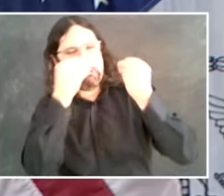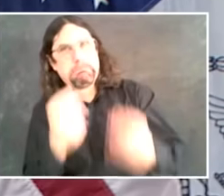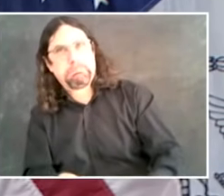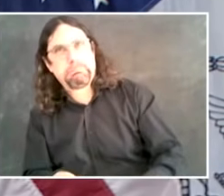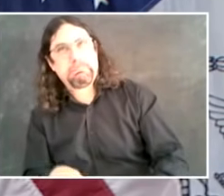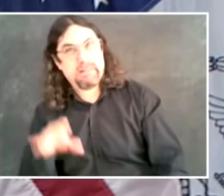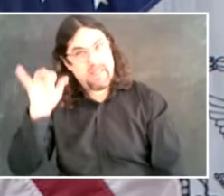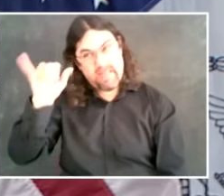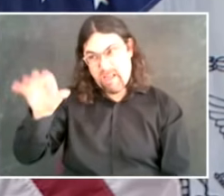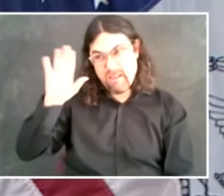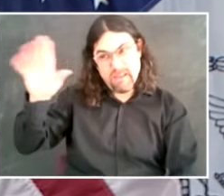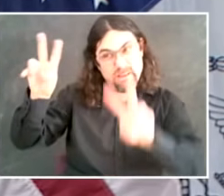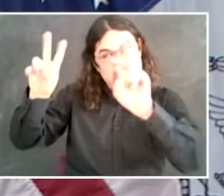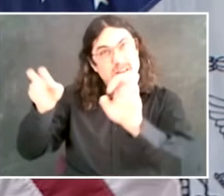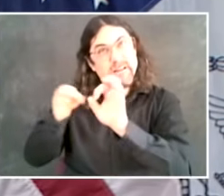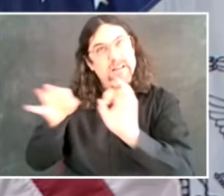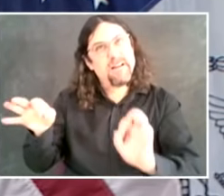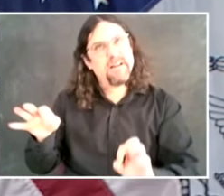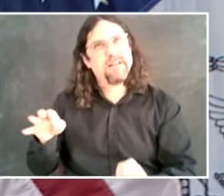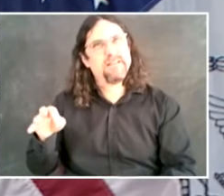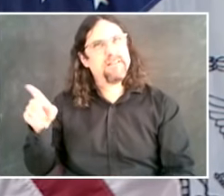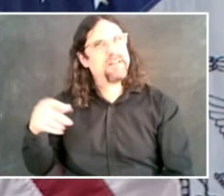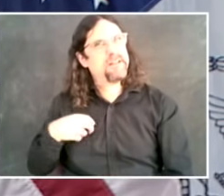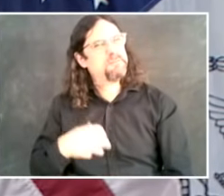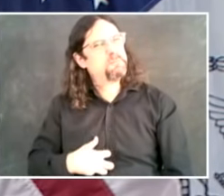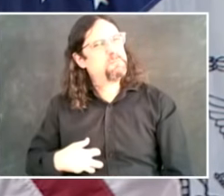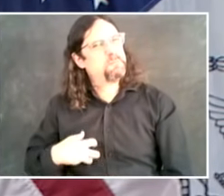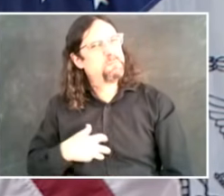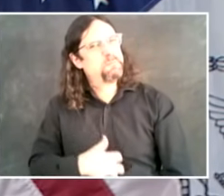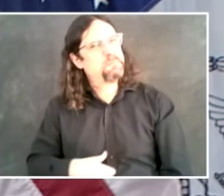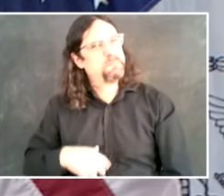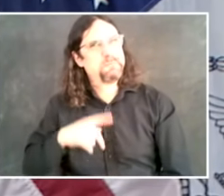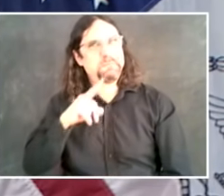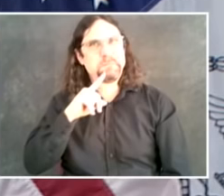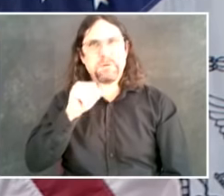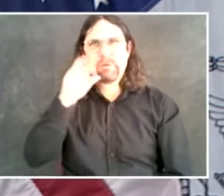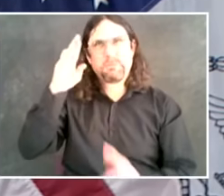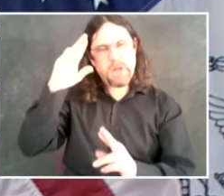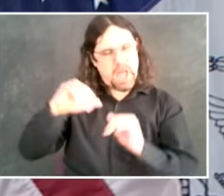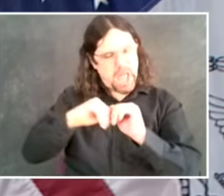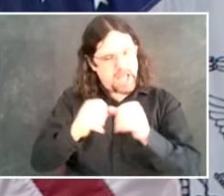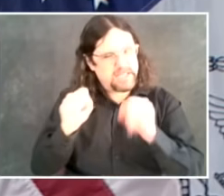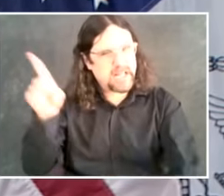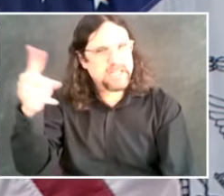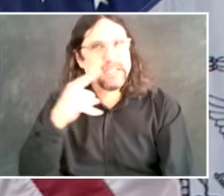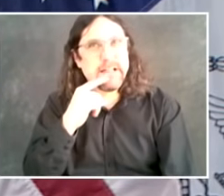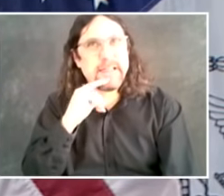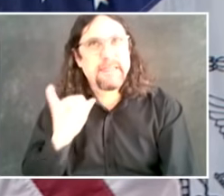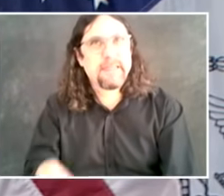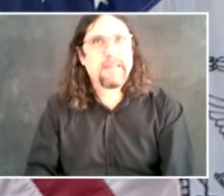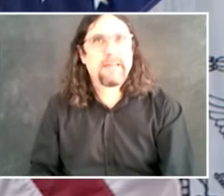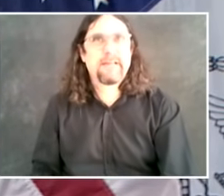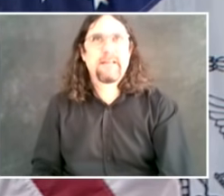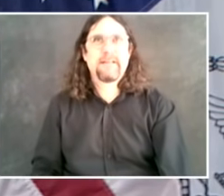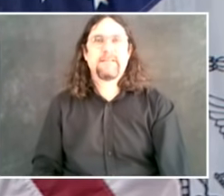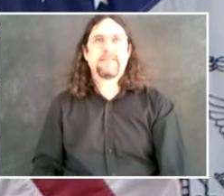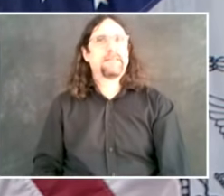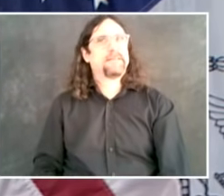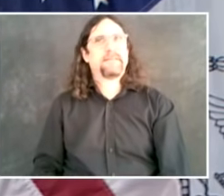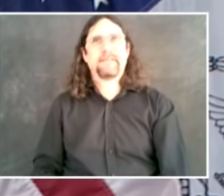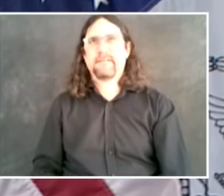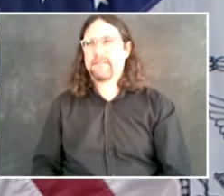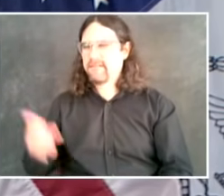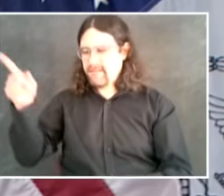way. It is an absolute misunderstanding of what has happened here and what continues to happen, and the fight we're